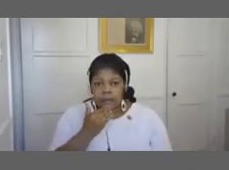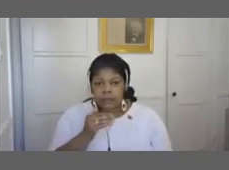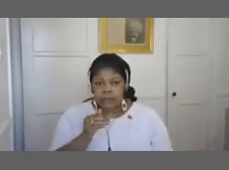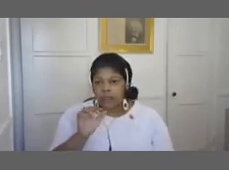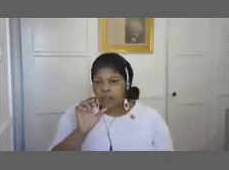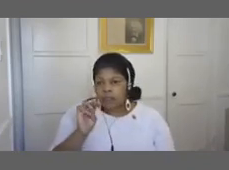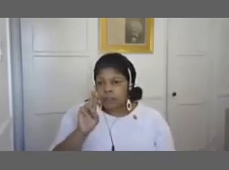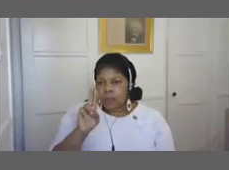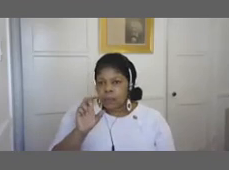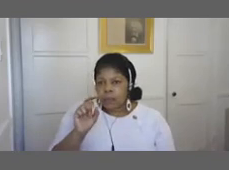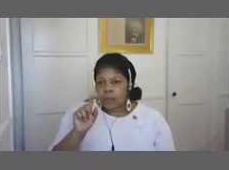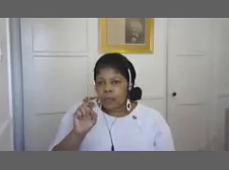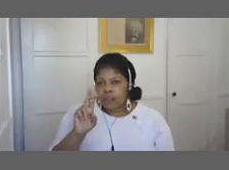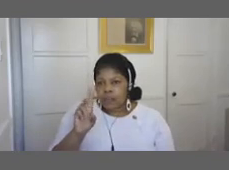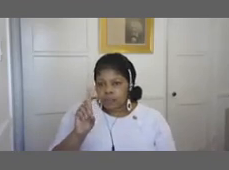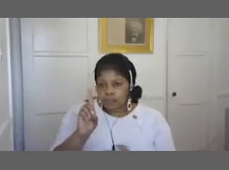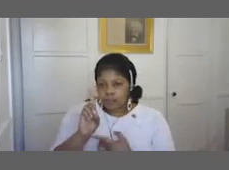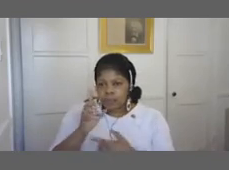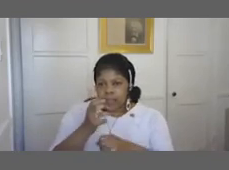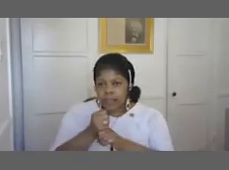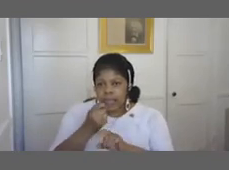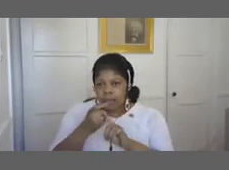dark orange. By default, both of